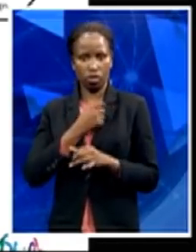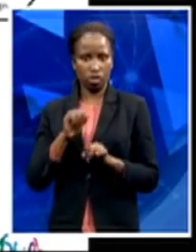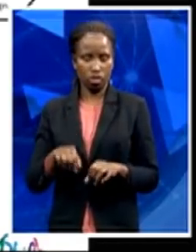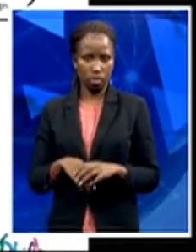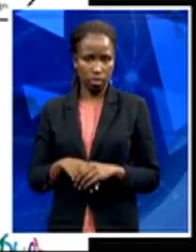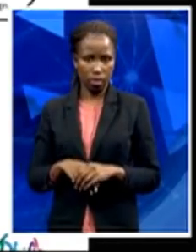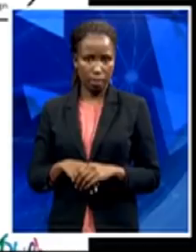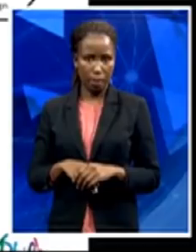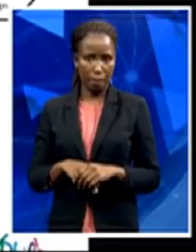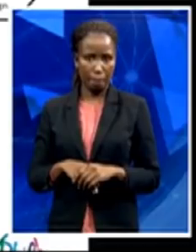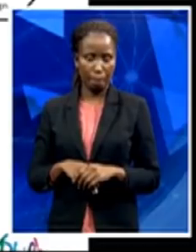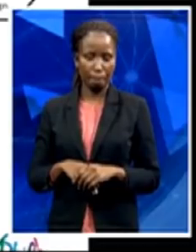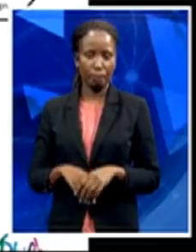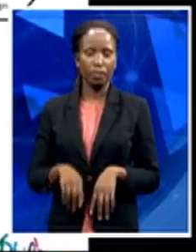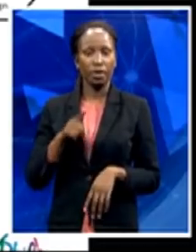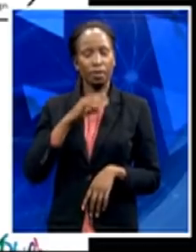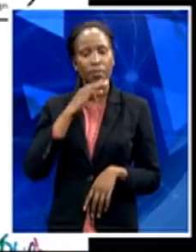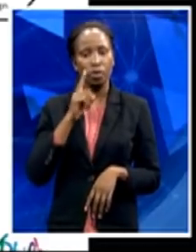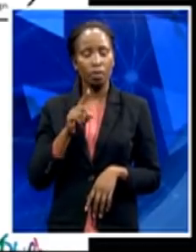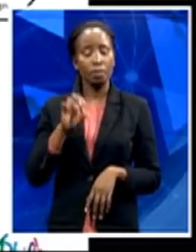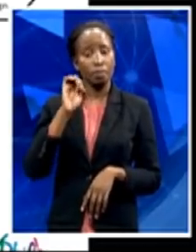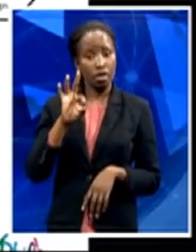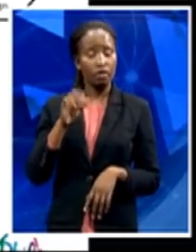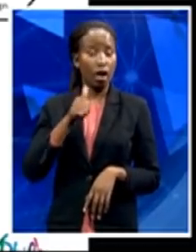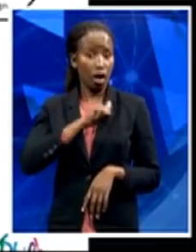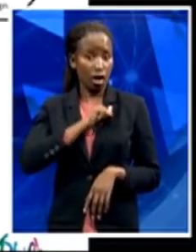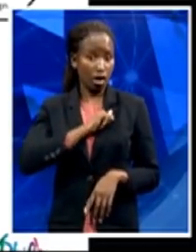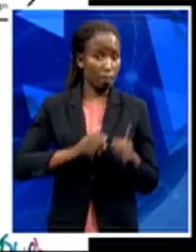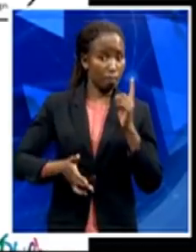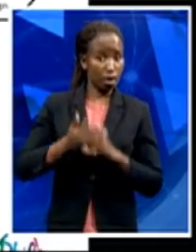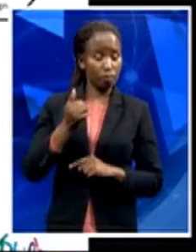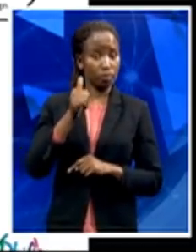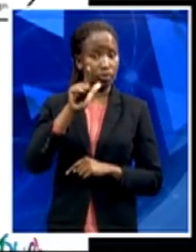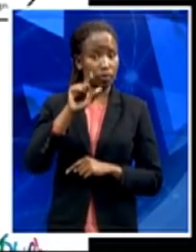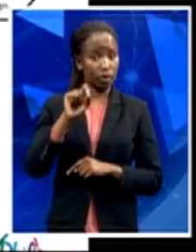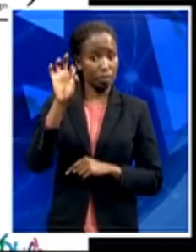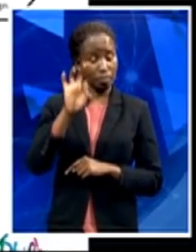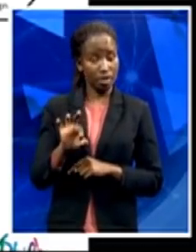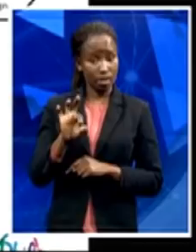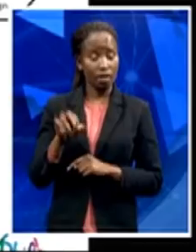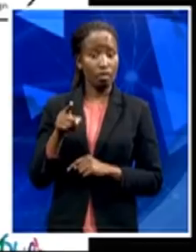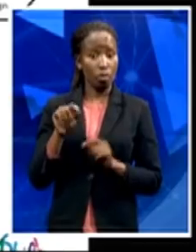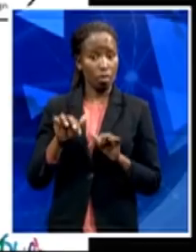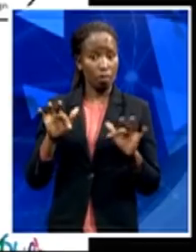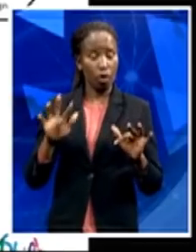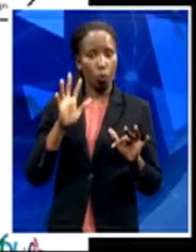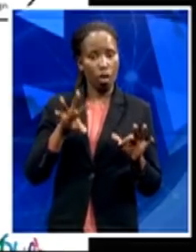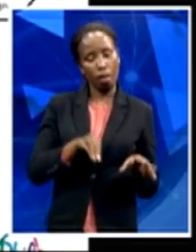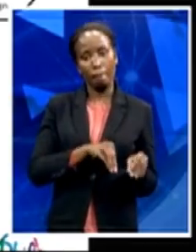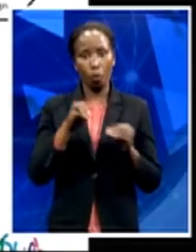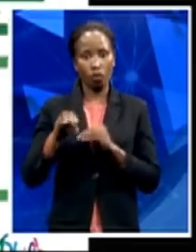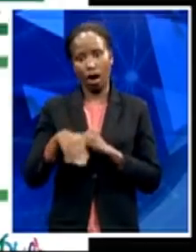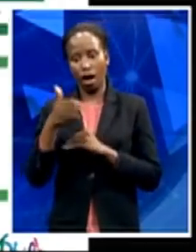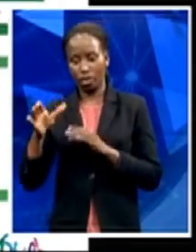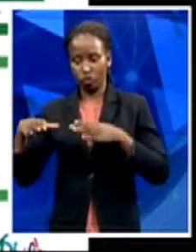reached around 70% of the targeted population, will move to the next population that has been